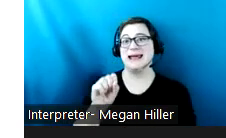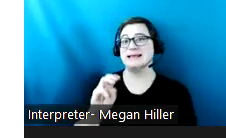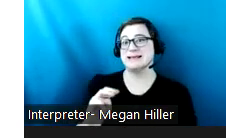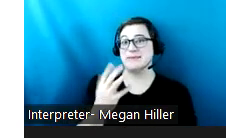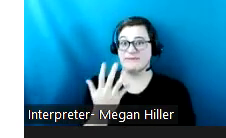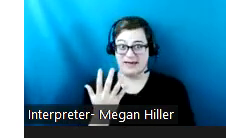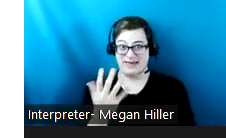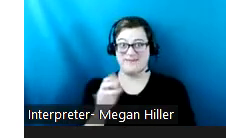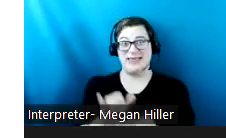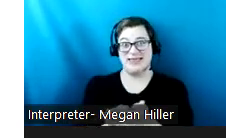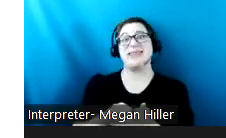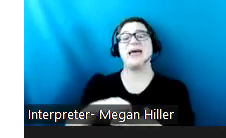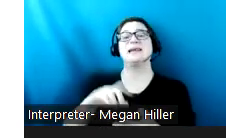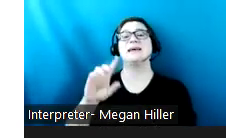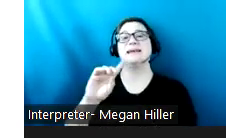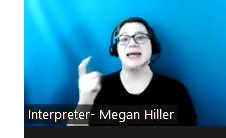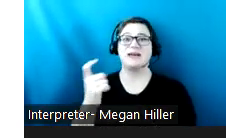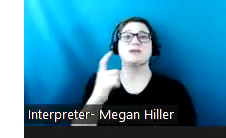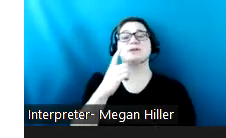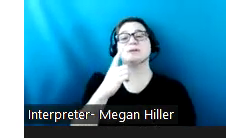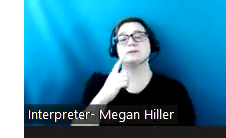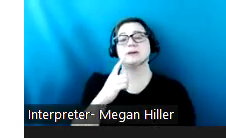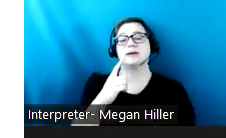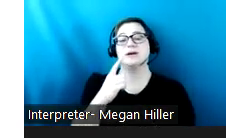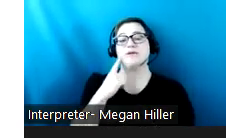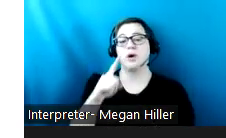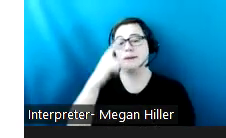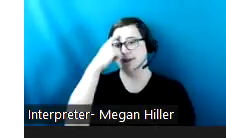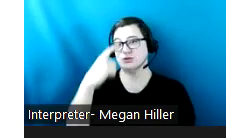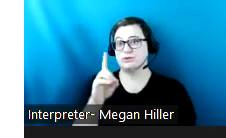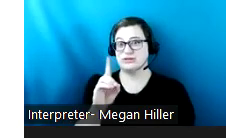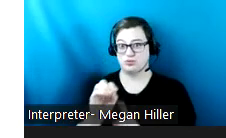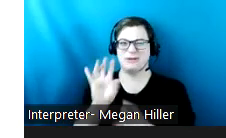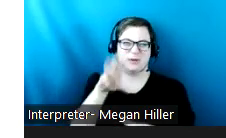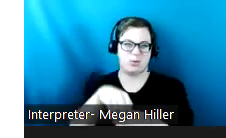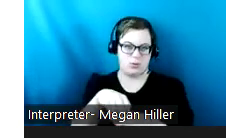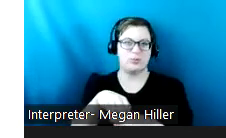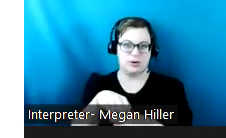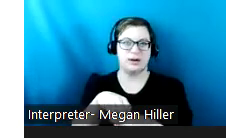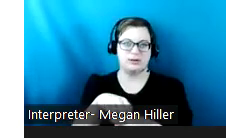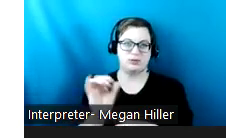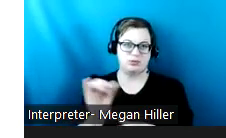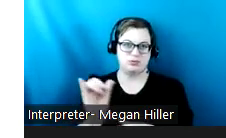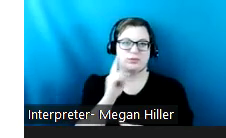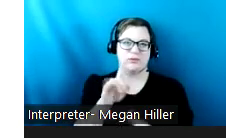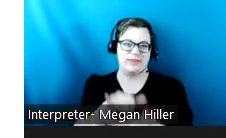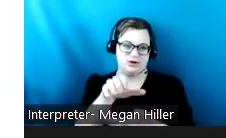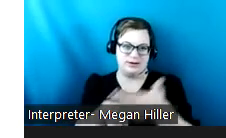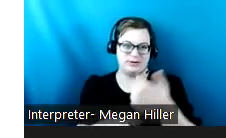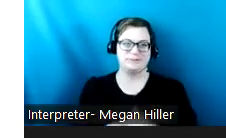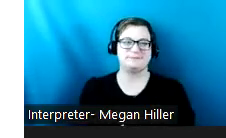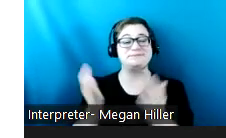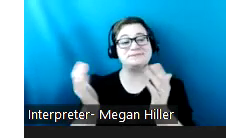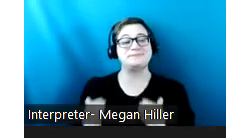Diagnostic and Statistical Manual of Mental Disorders, has been incorporated by reference into this chapter. Next